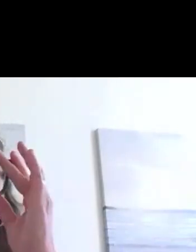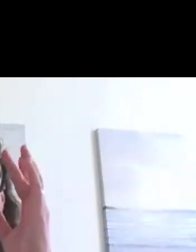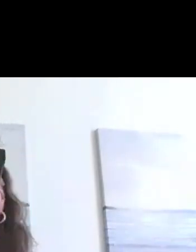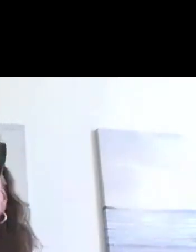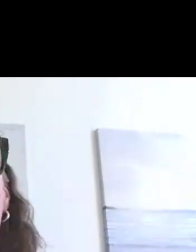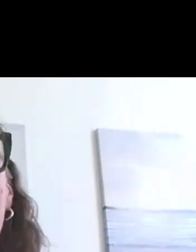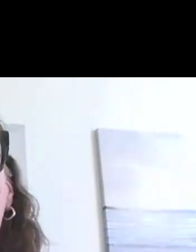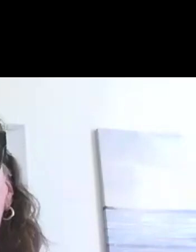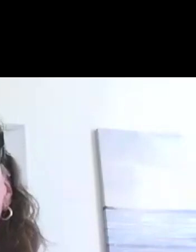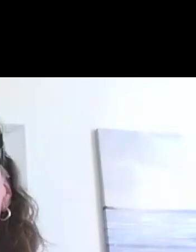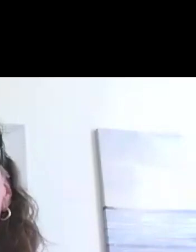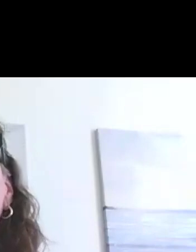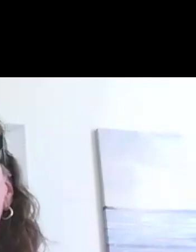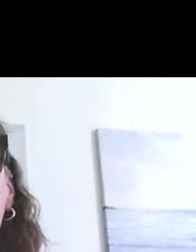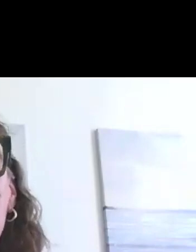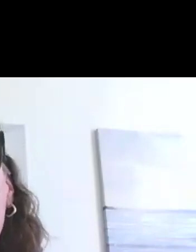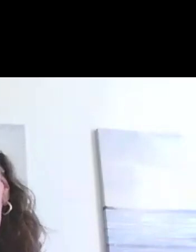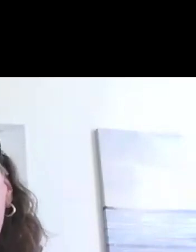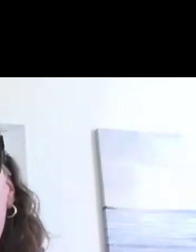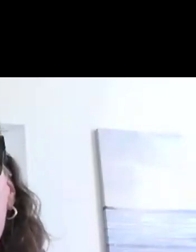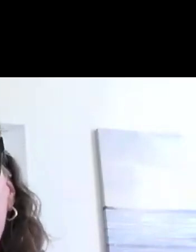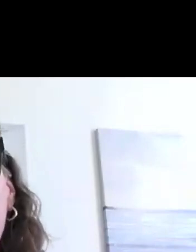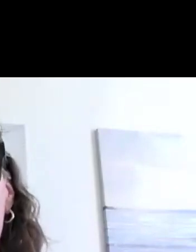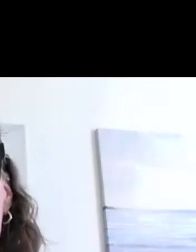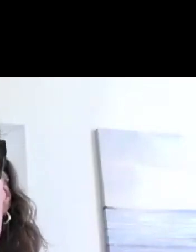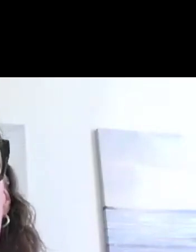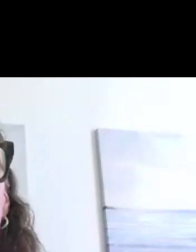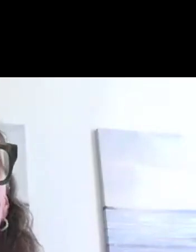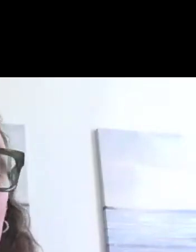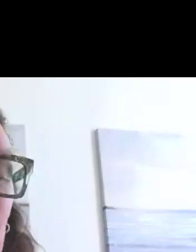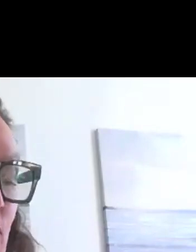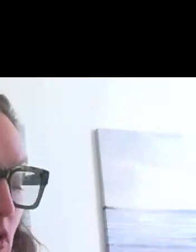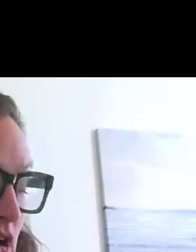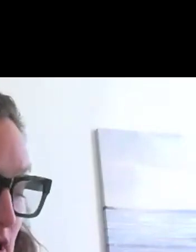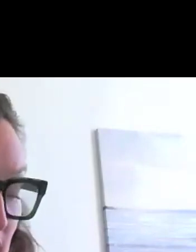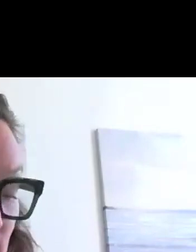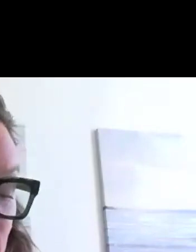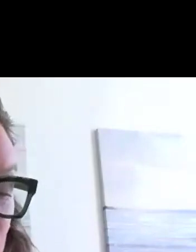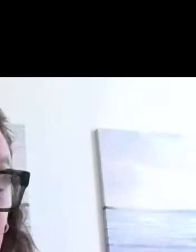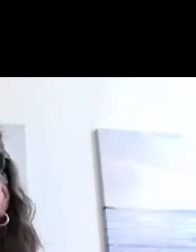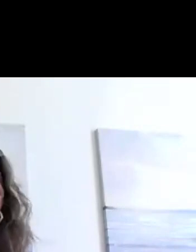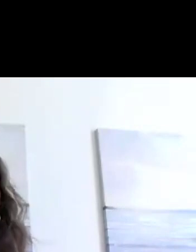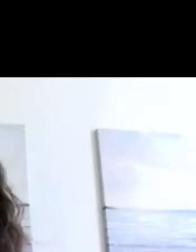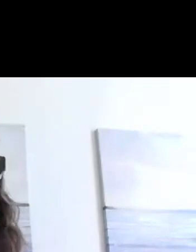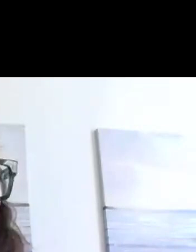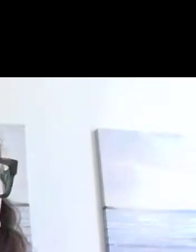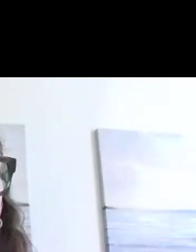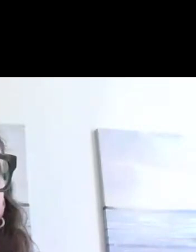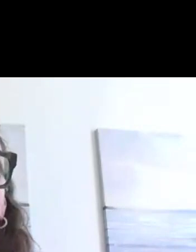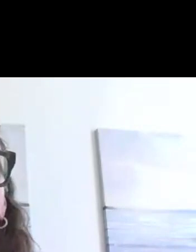this morning. So it's truly a hopeful time for this